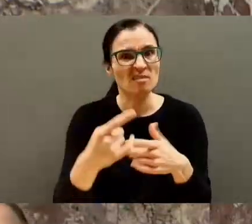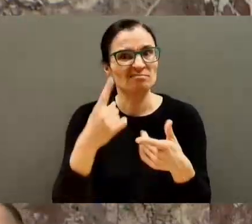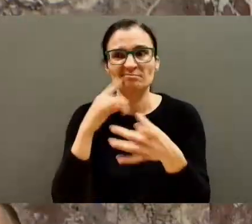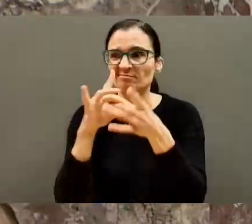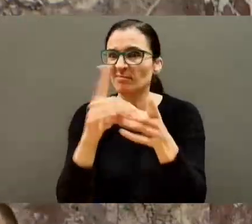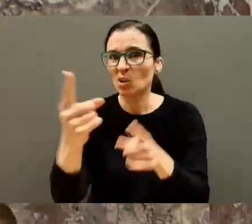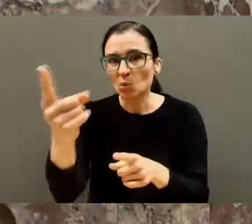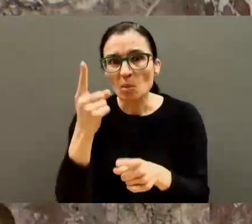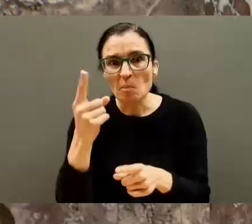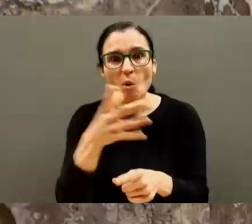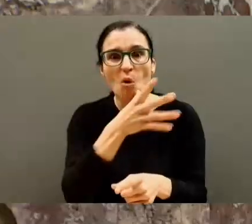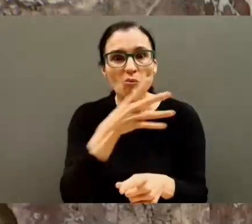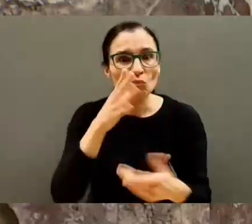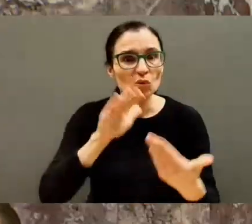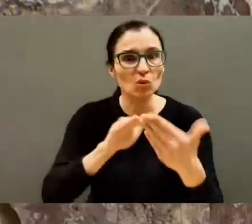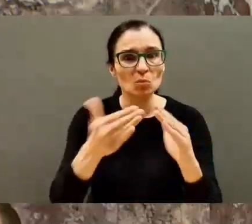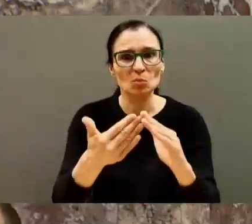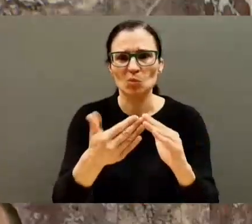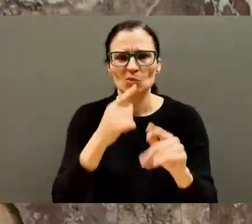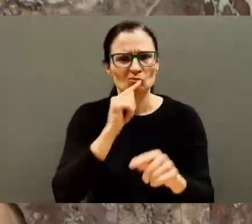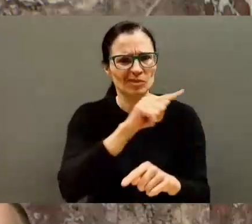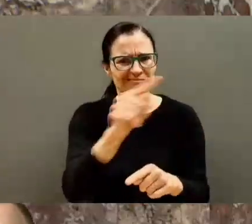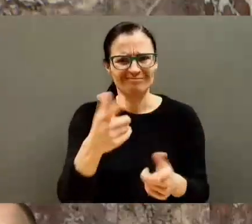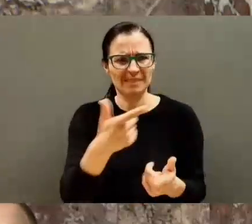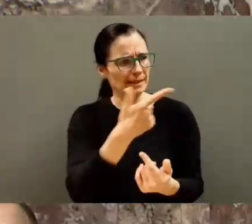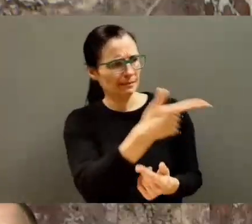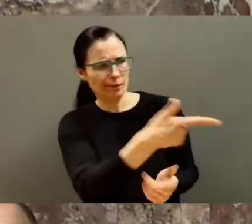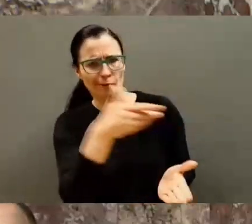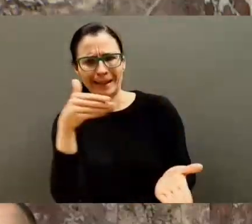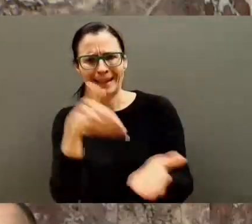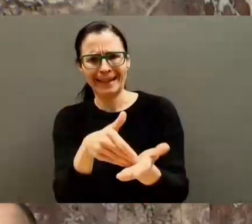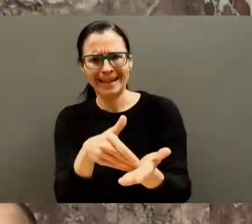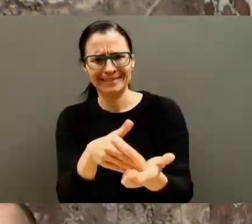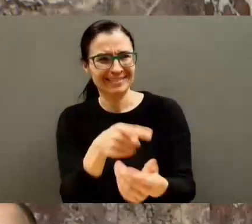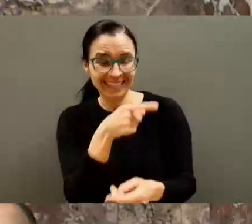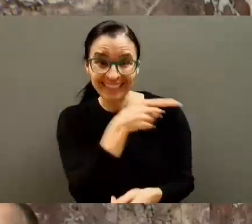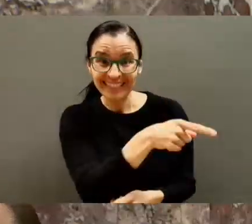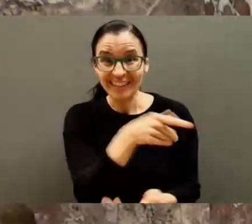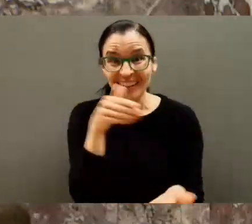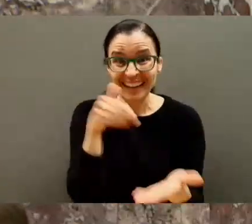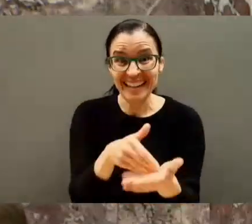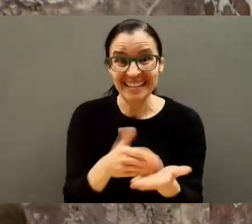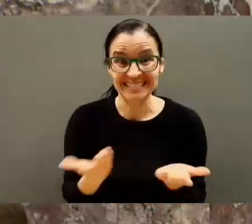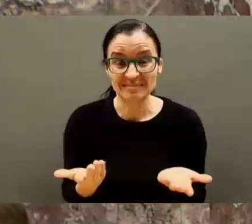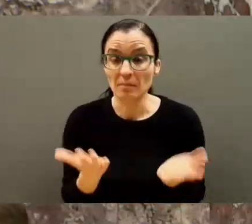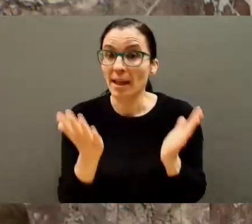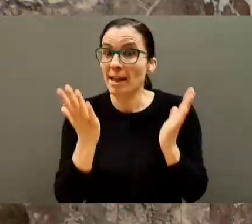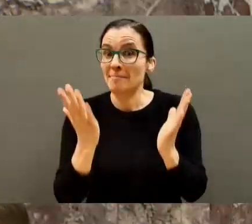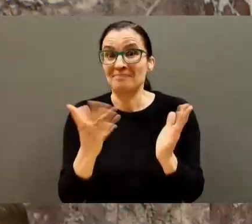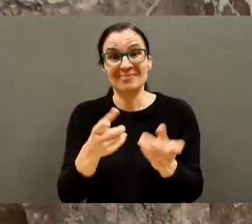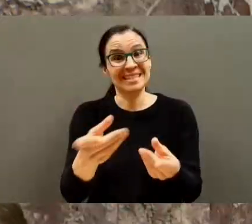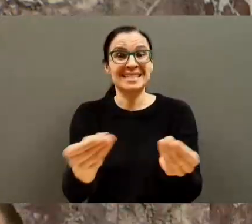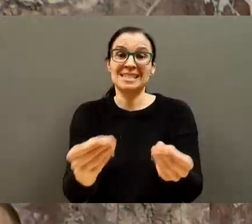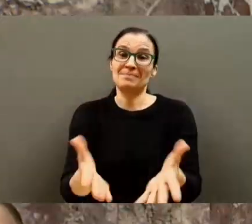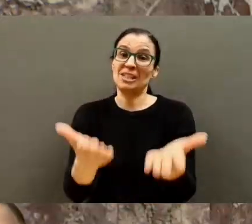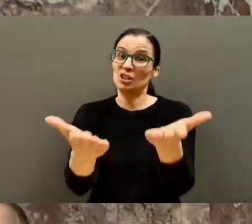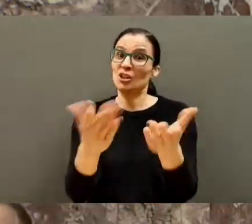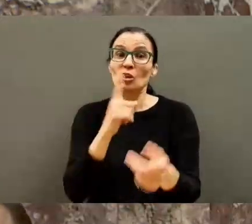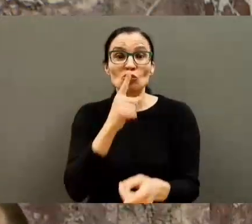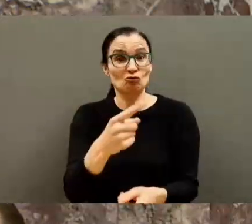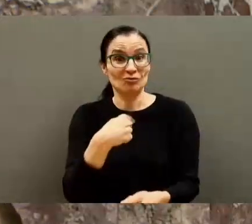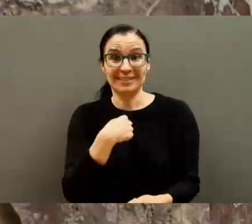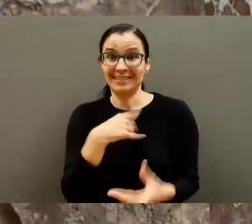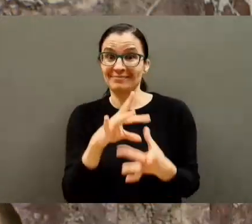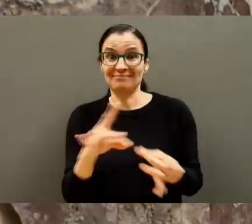against it, Honourable Speaker. Honourable Speaker, as noted, Honourable Speaker, we had